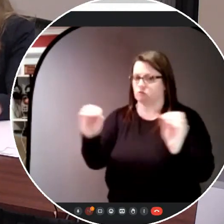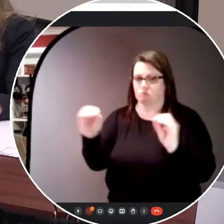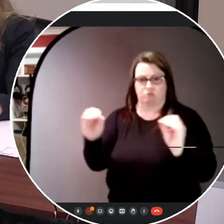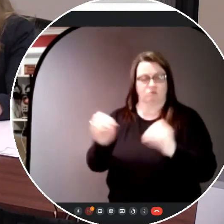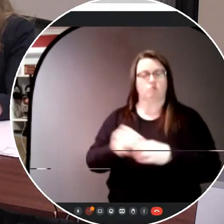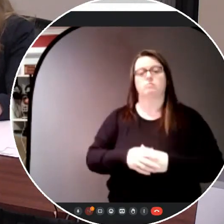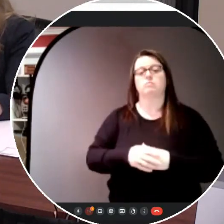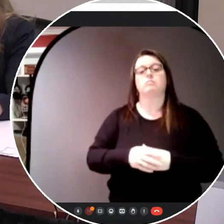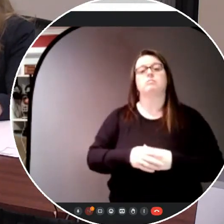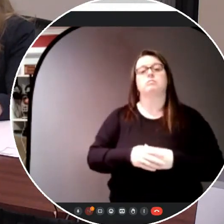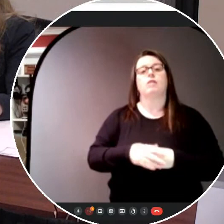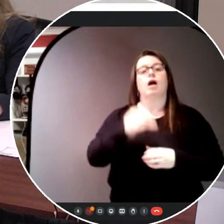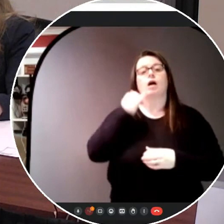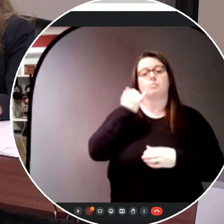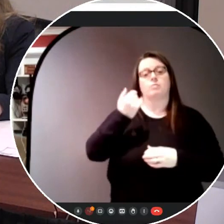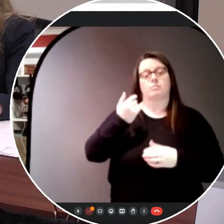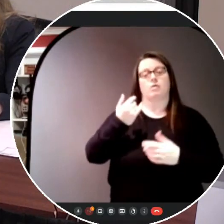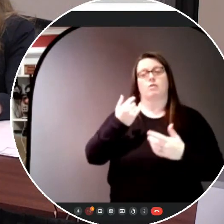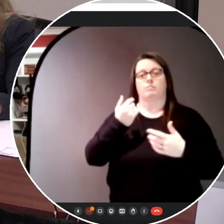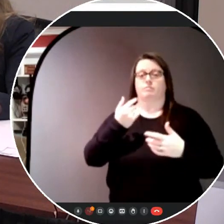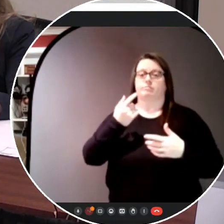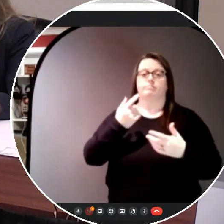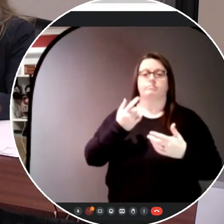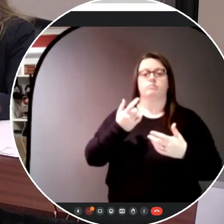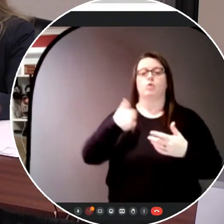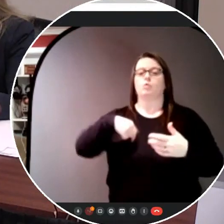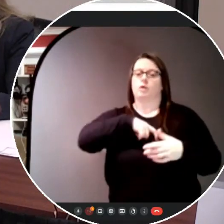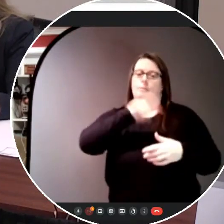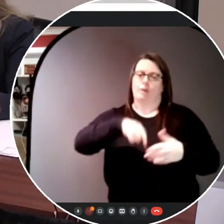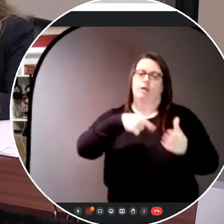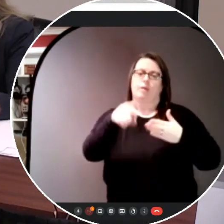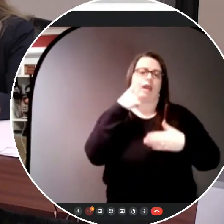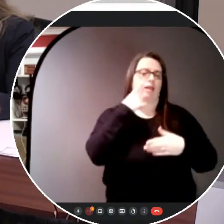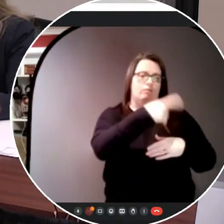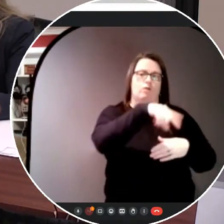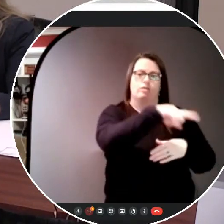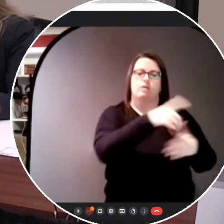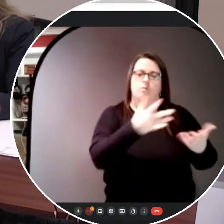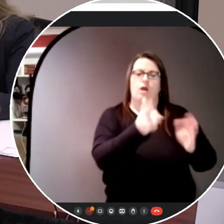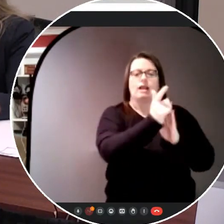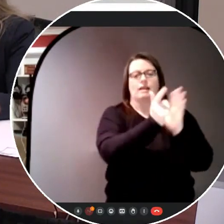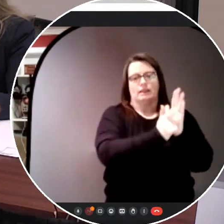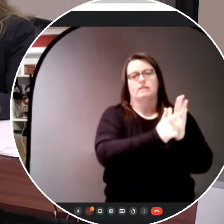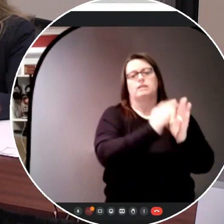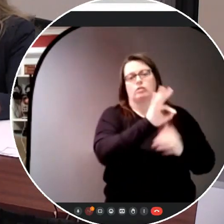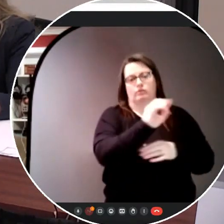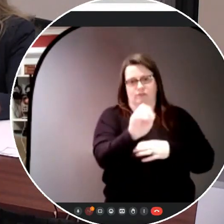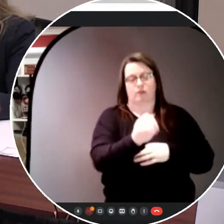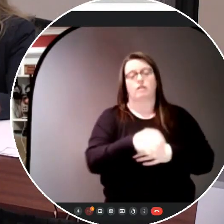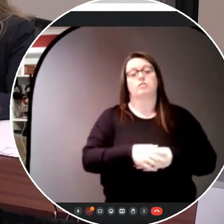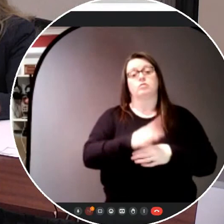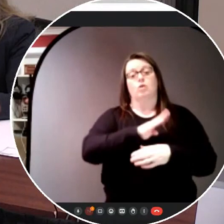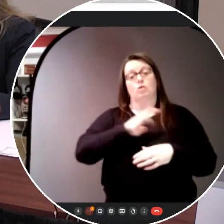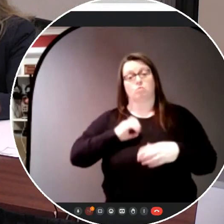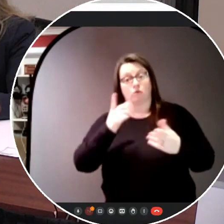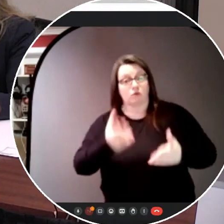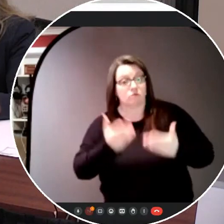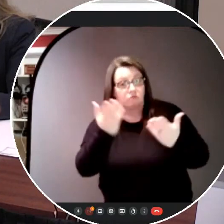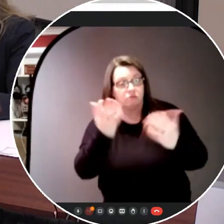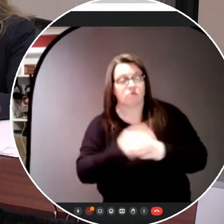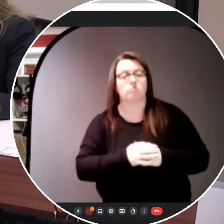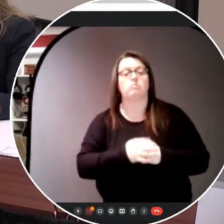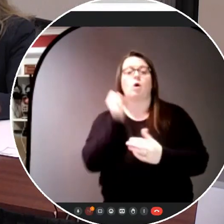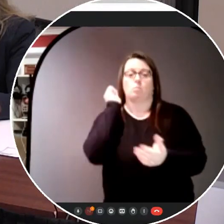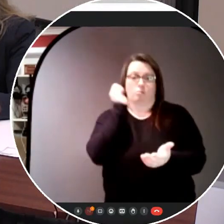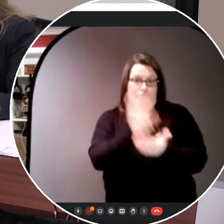we pay their legal fees. So the recommendation to the board is that the board approve the acquisition of title of the school site